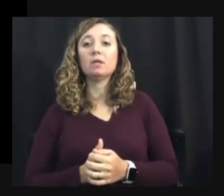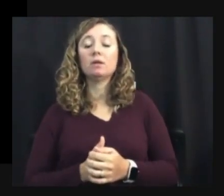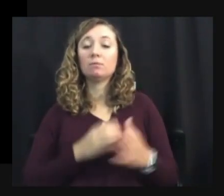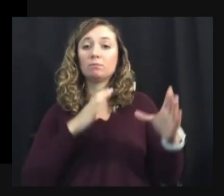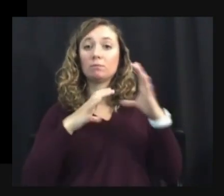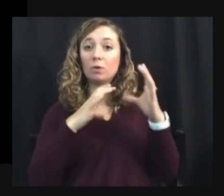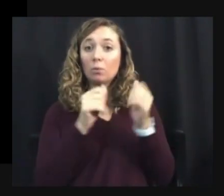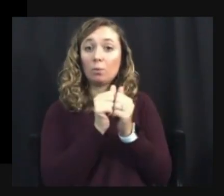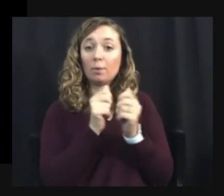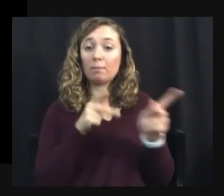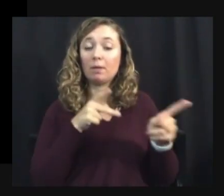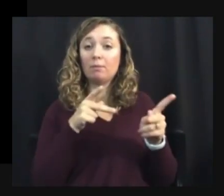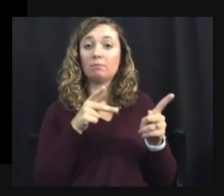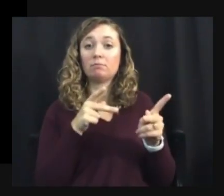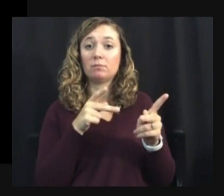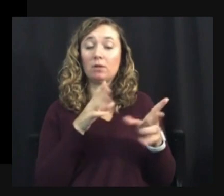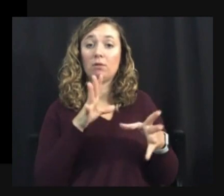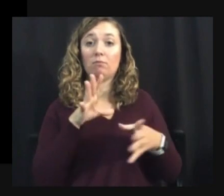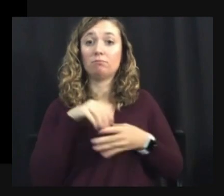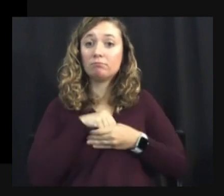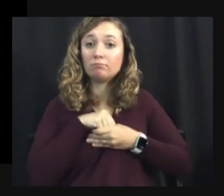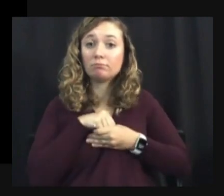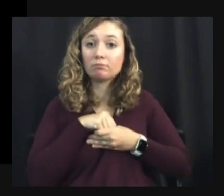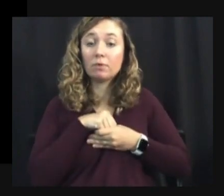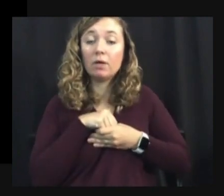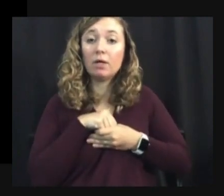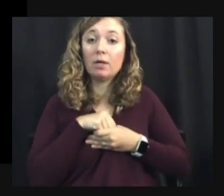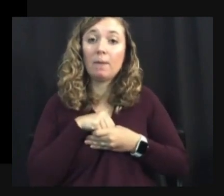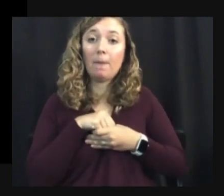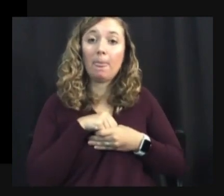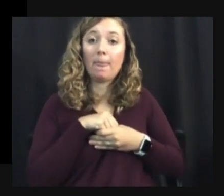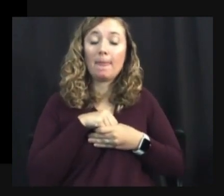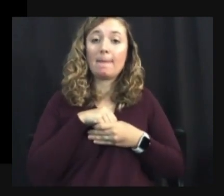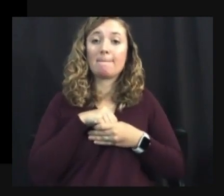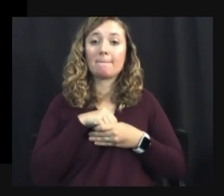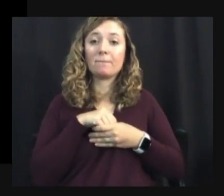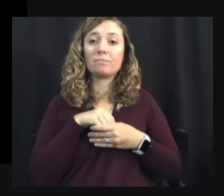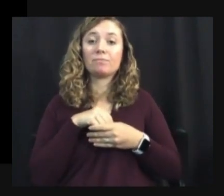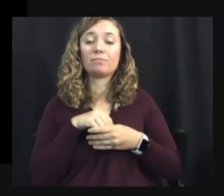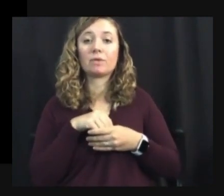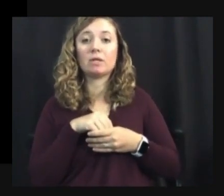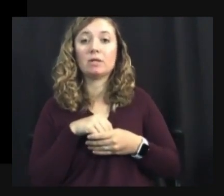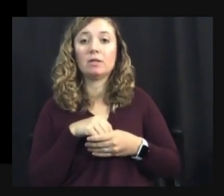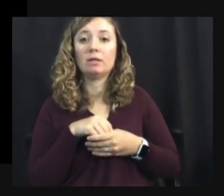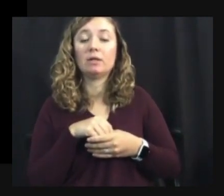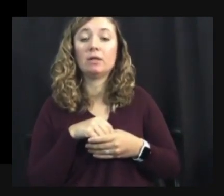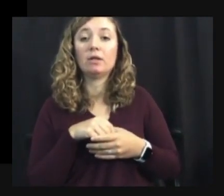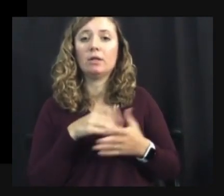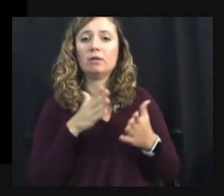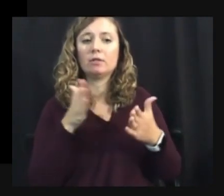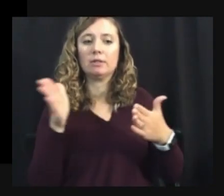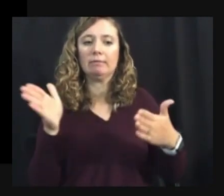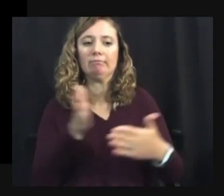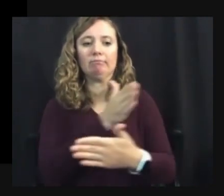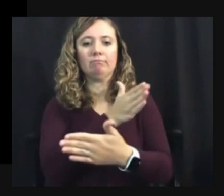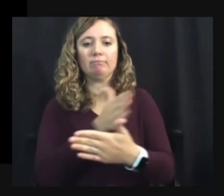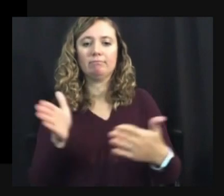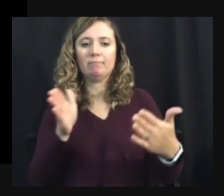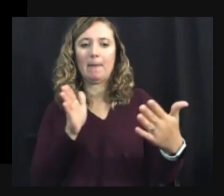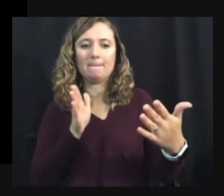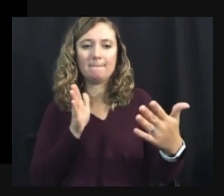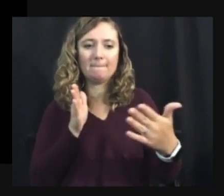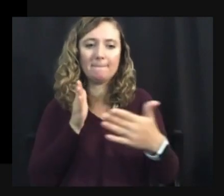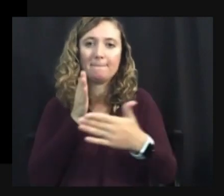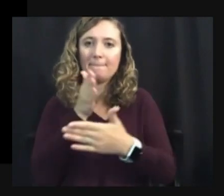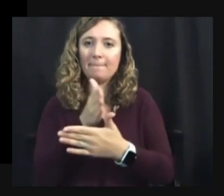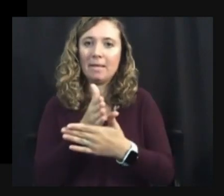autistic people, I think there has to be a meeting in the middle where we are